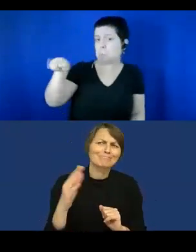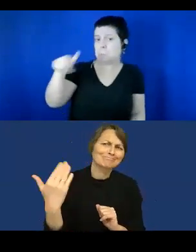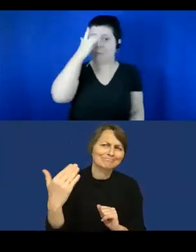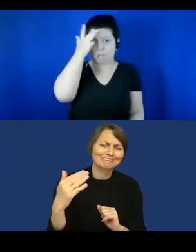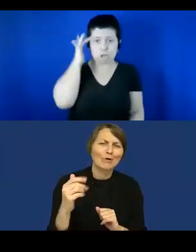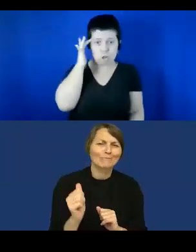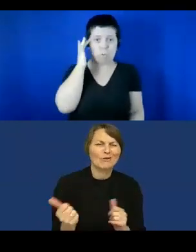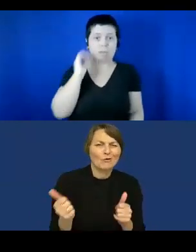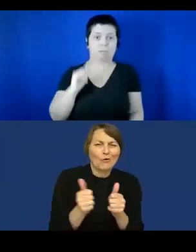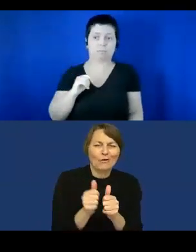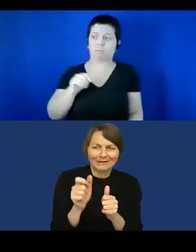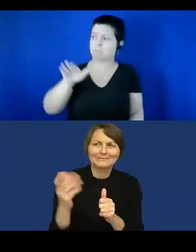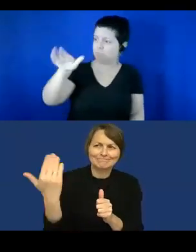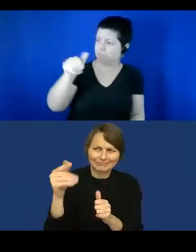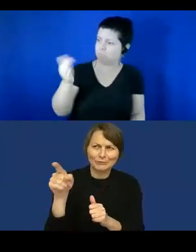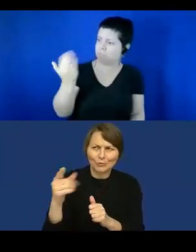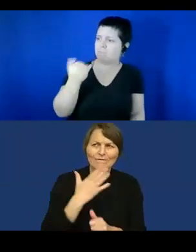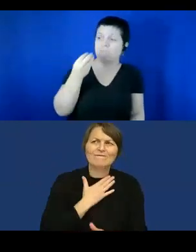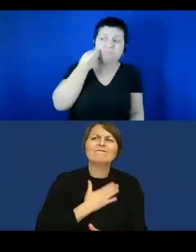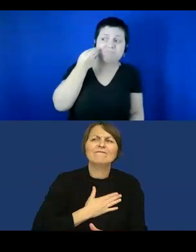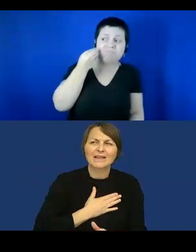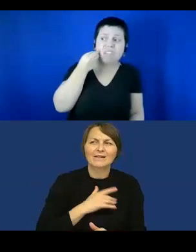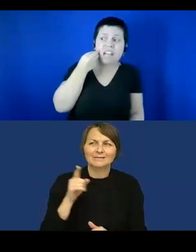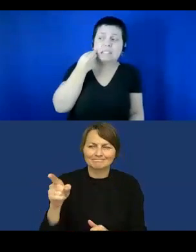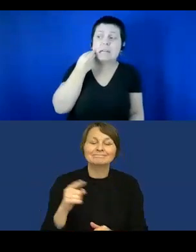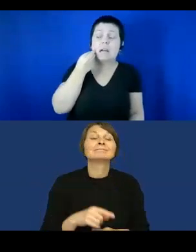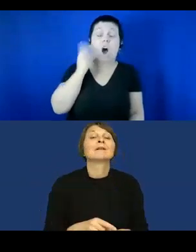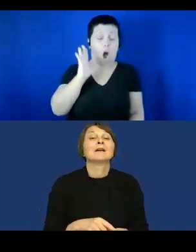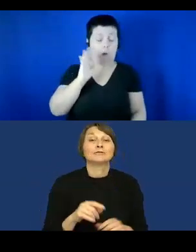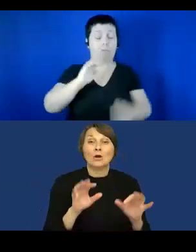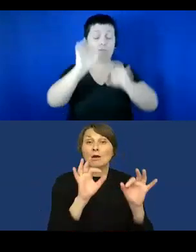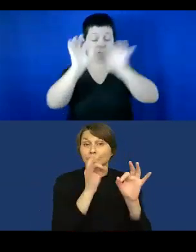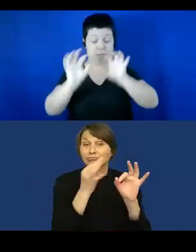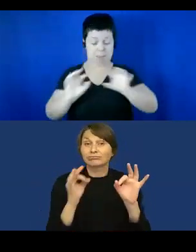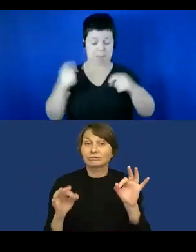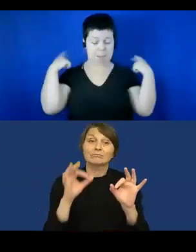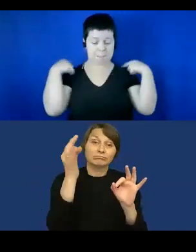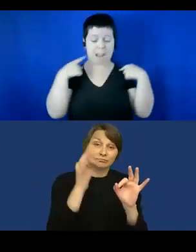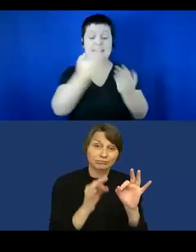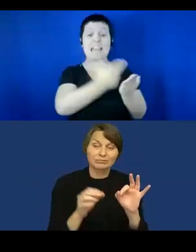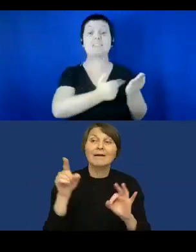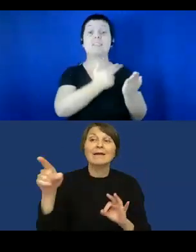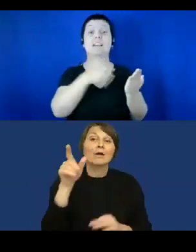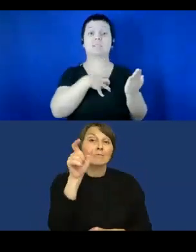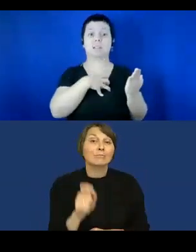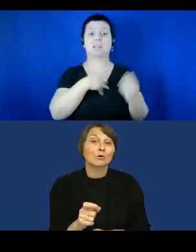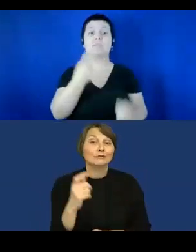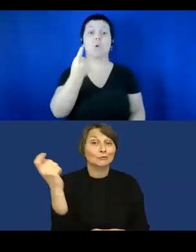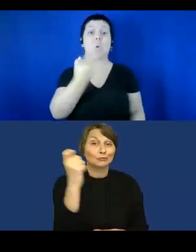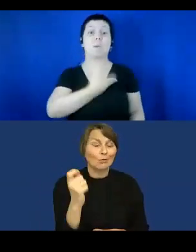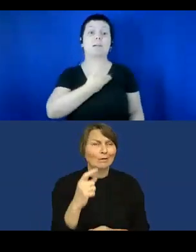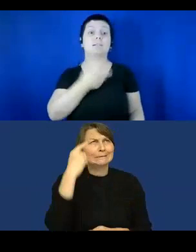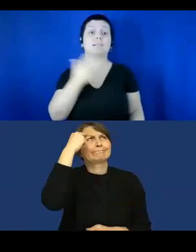you just feel this and draw what you have felt? And one of my colleagues drew this. So this is basically